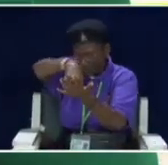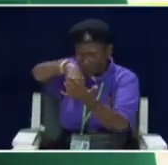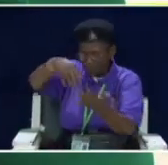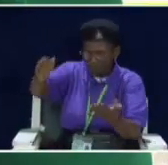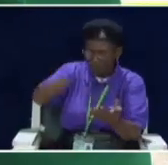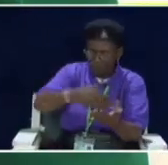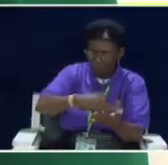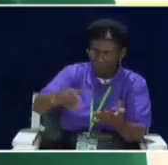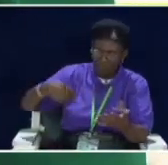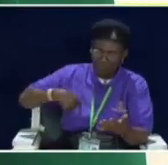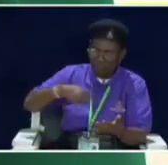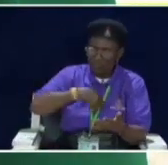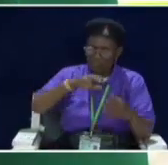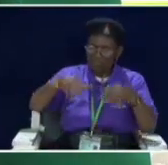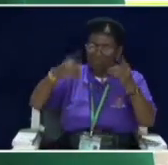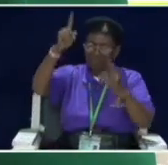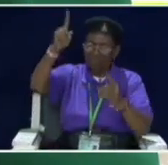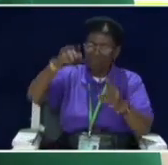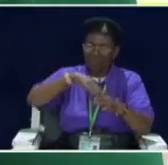We give you